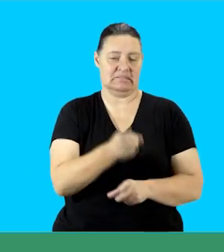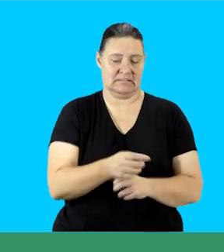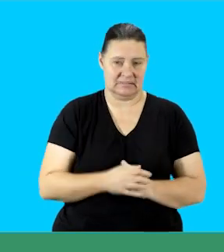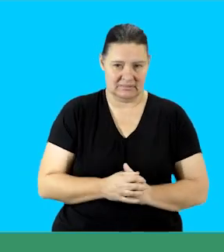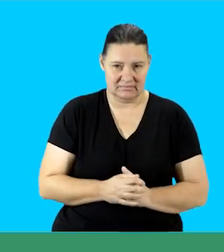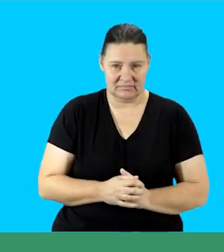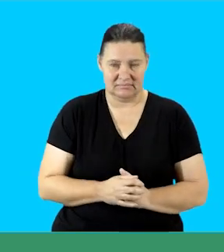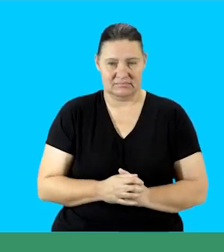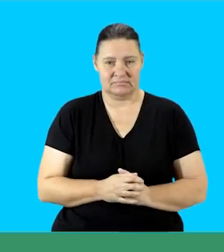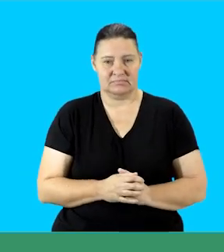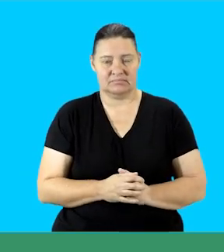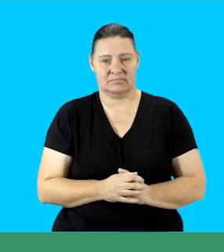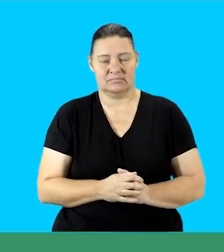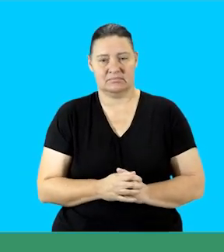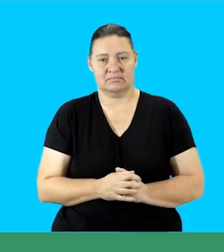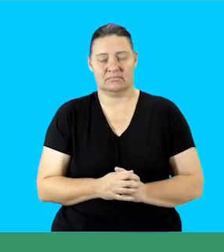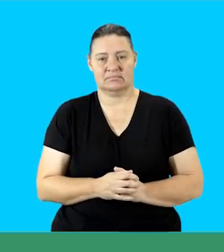difficult